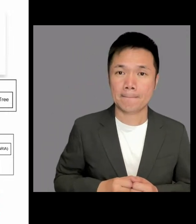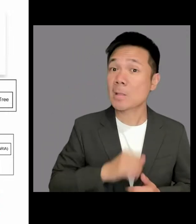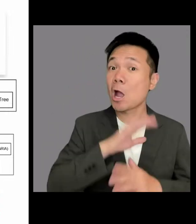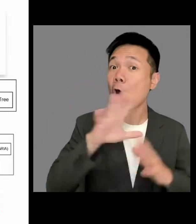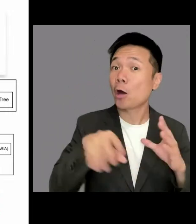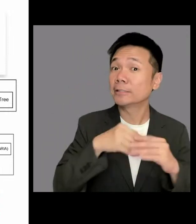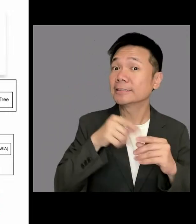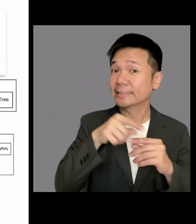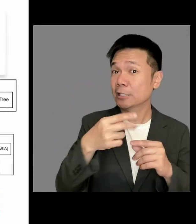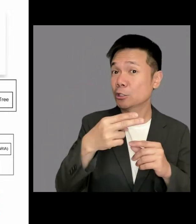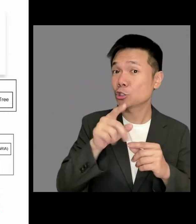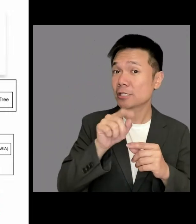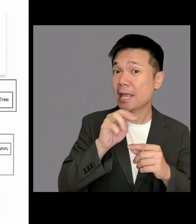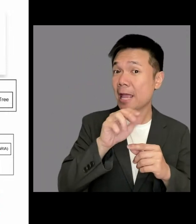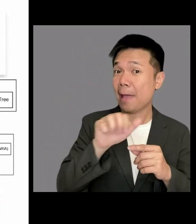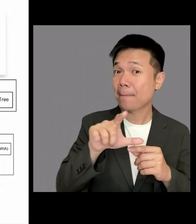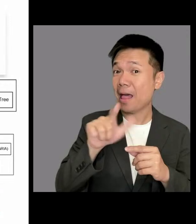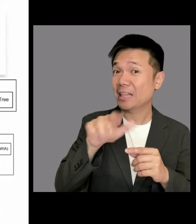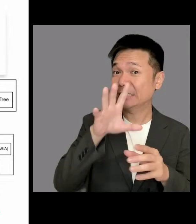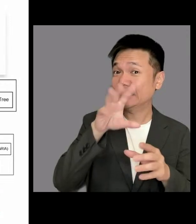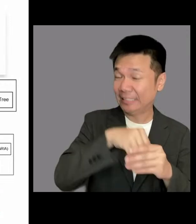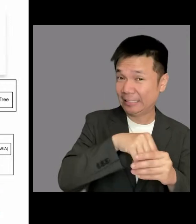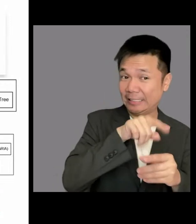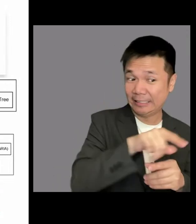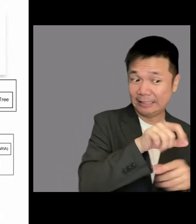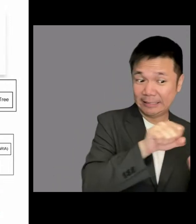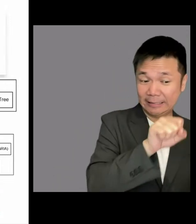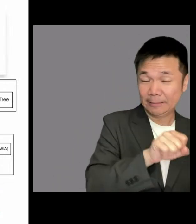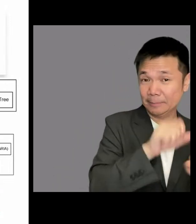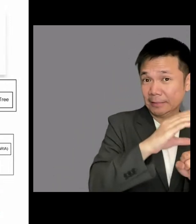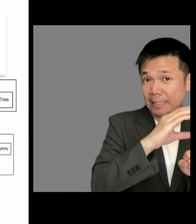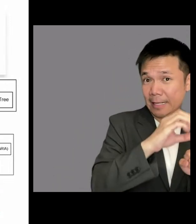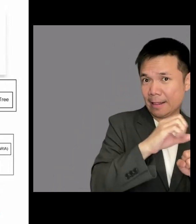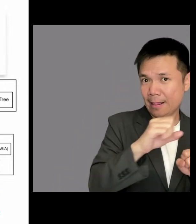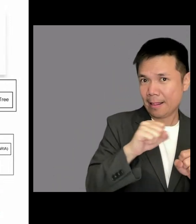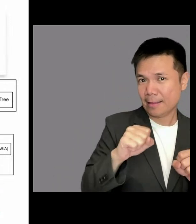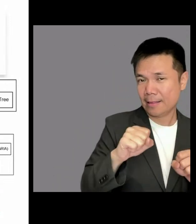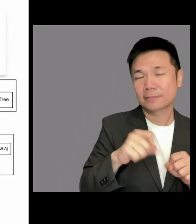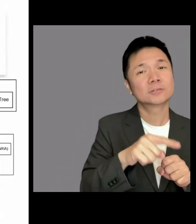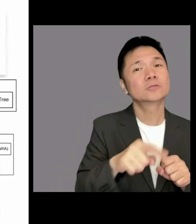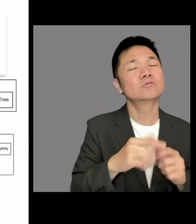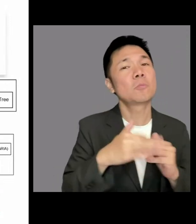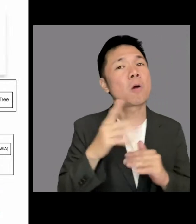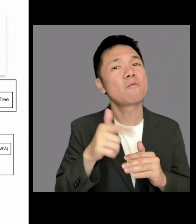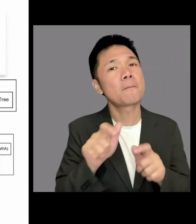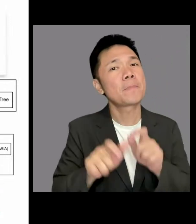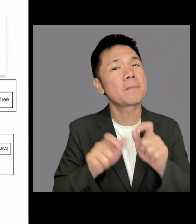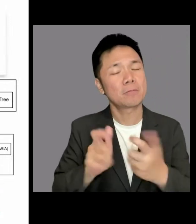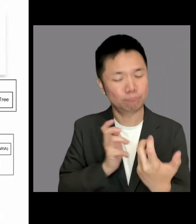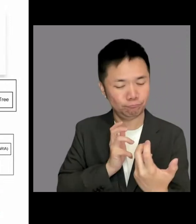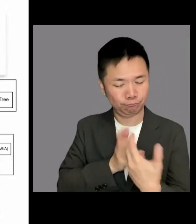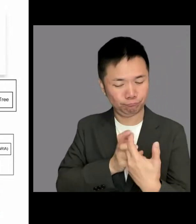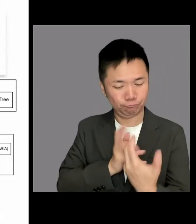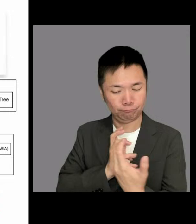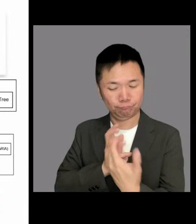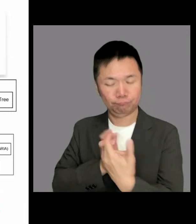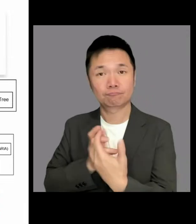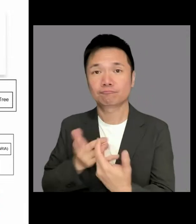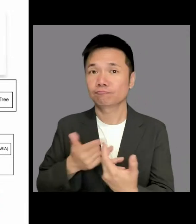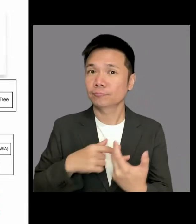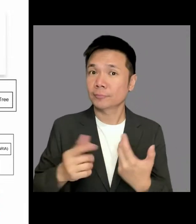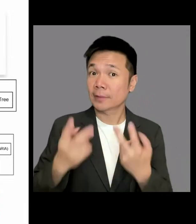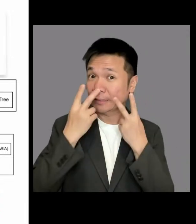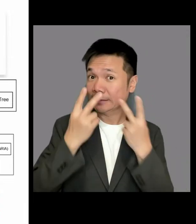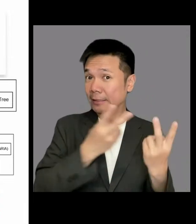HTML is rendered in the CSS and such for the user through the browser. And also, by taking a look at